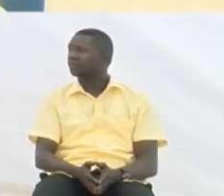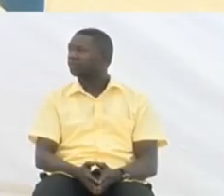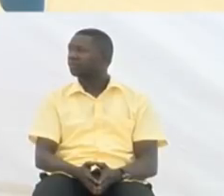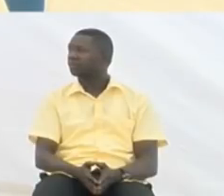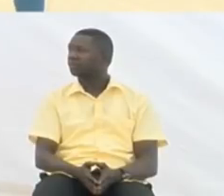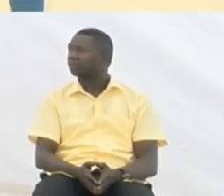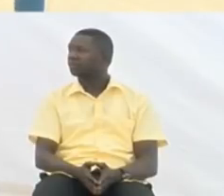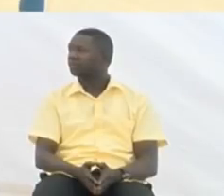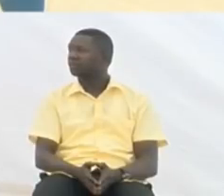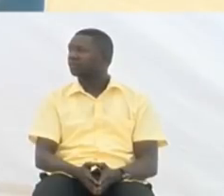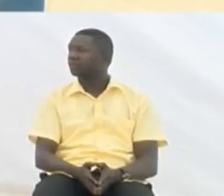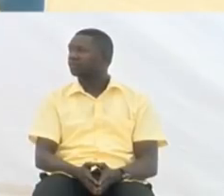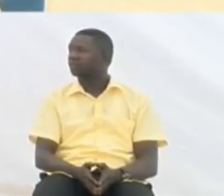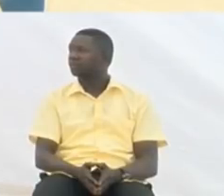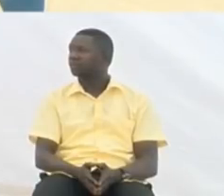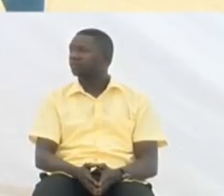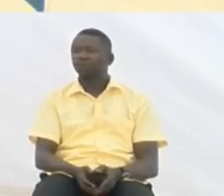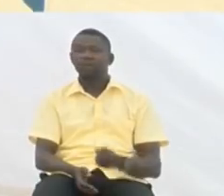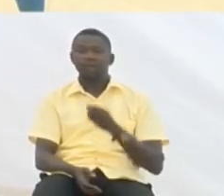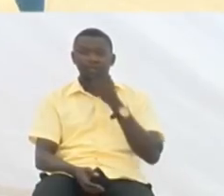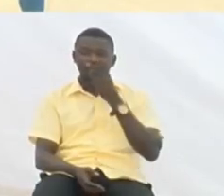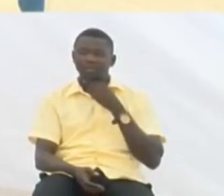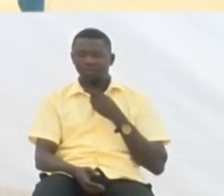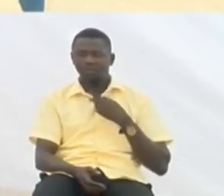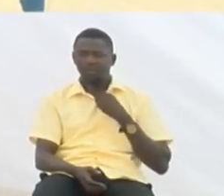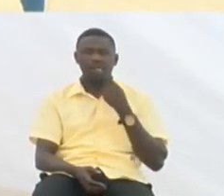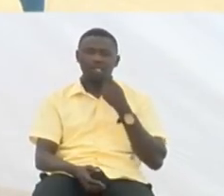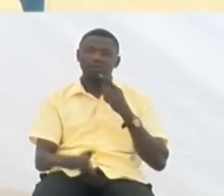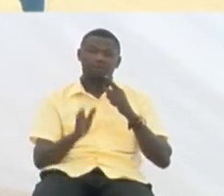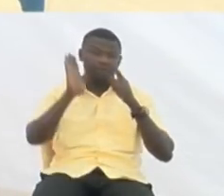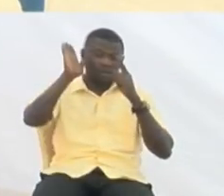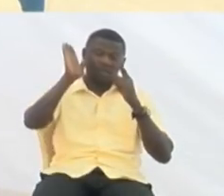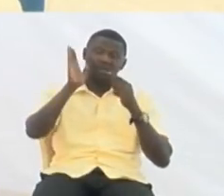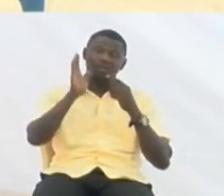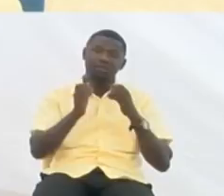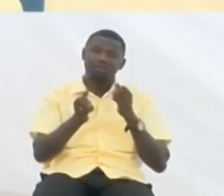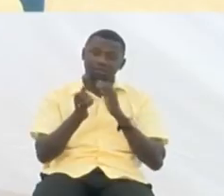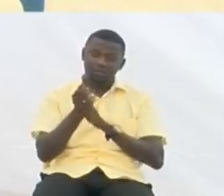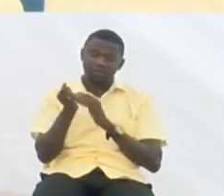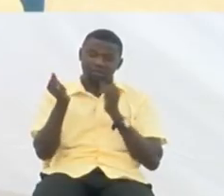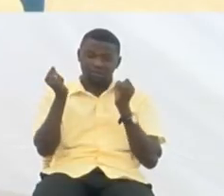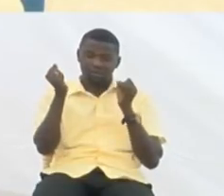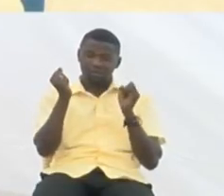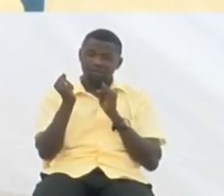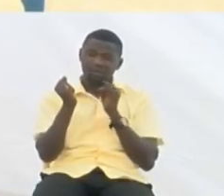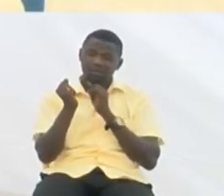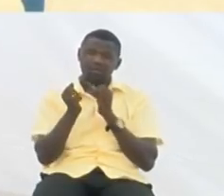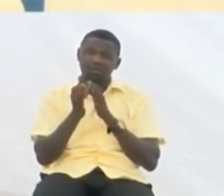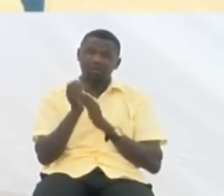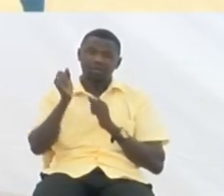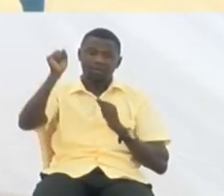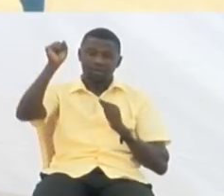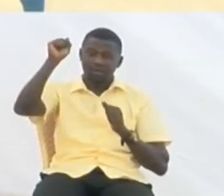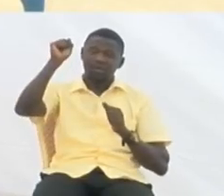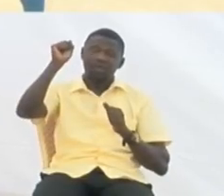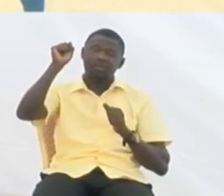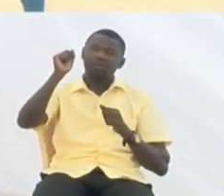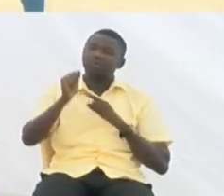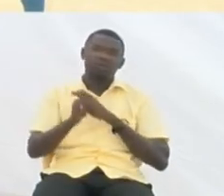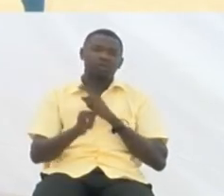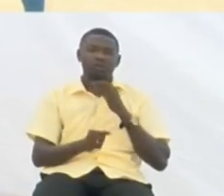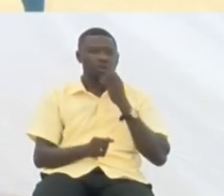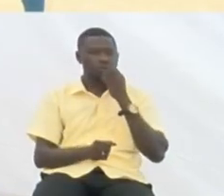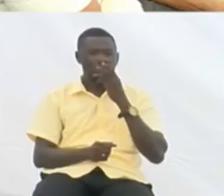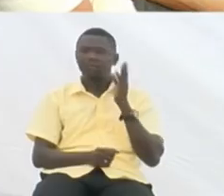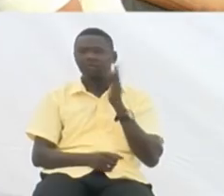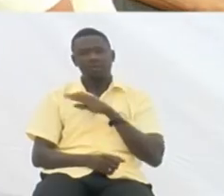na alaji ko yelo ko ngar qur'an o wolendi e sani alaji I told you I just raised the qur'an manta fani afola